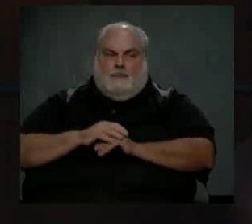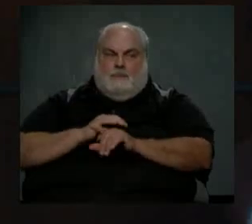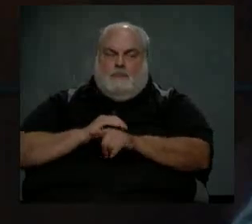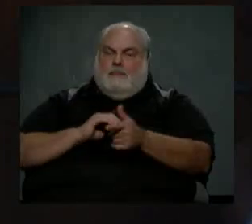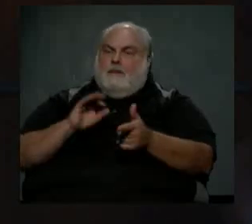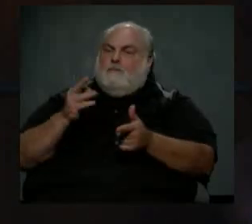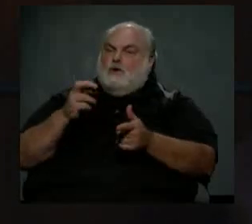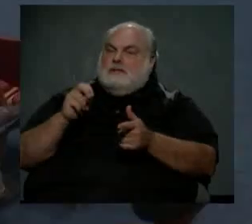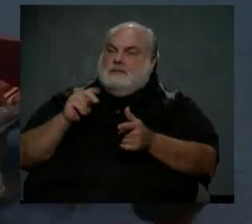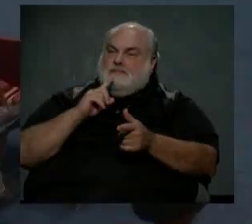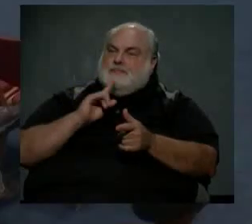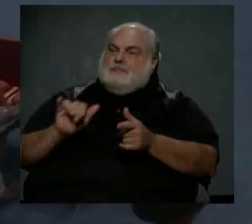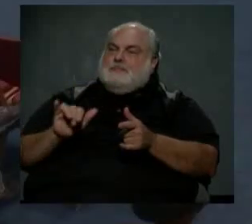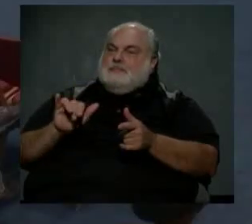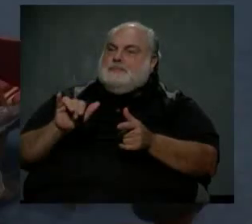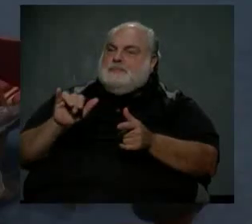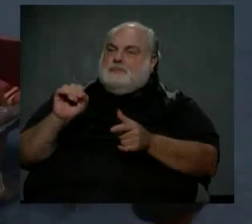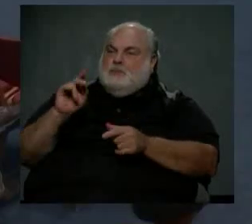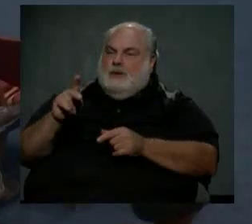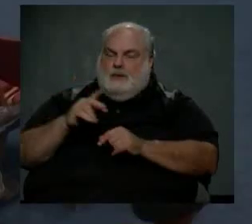Okay. All right.